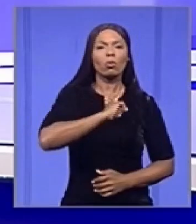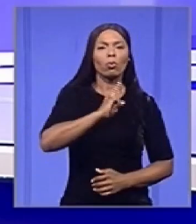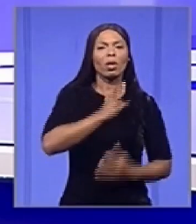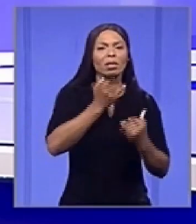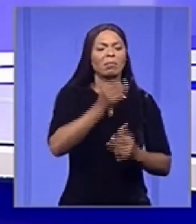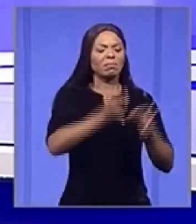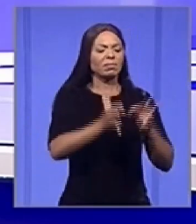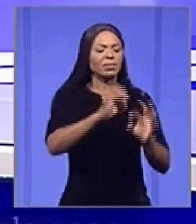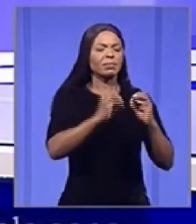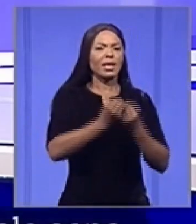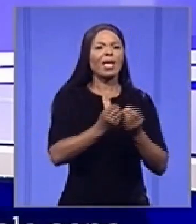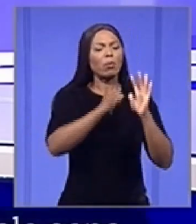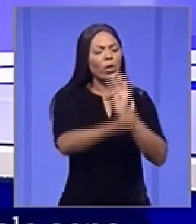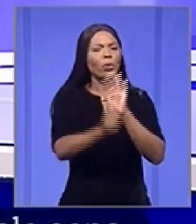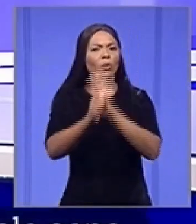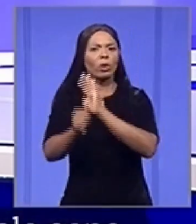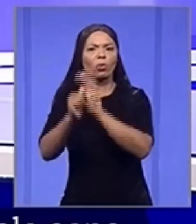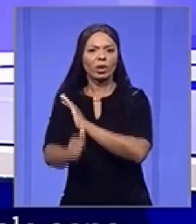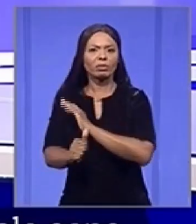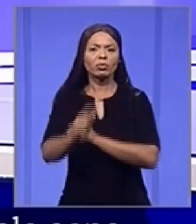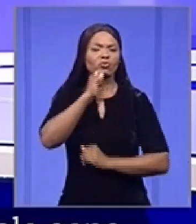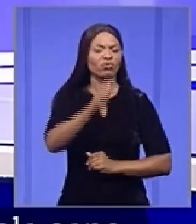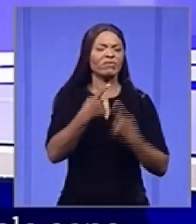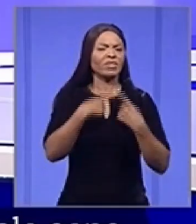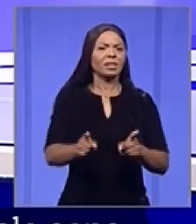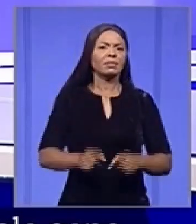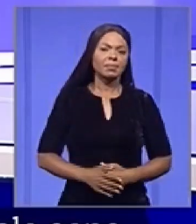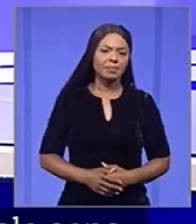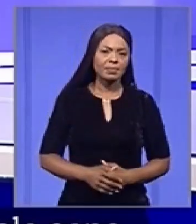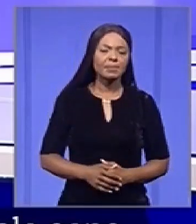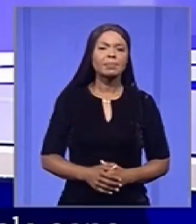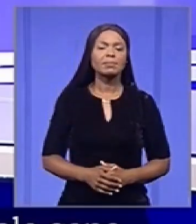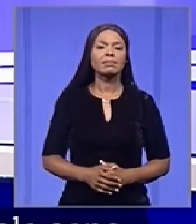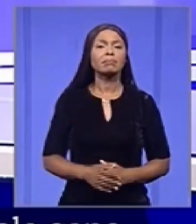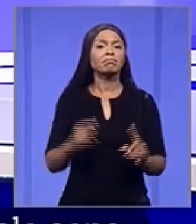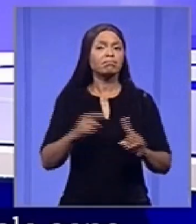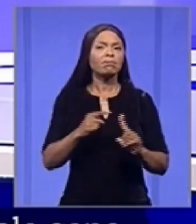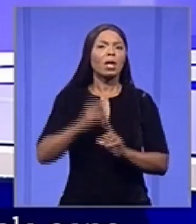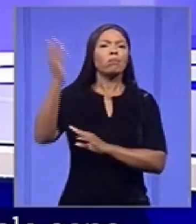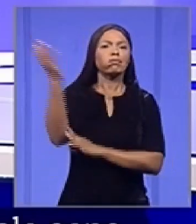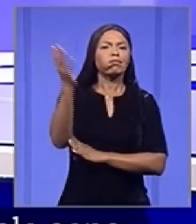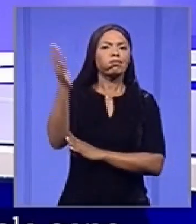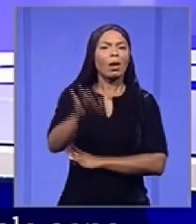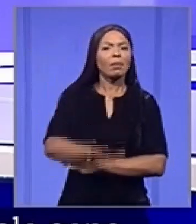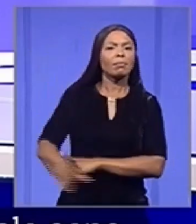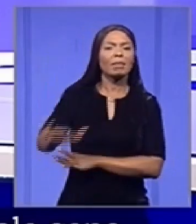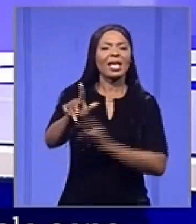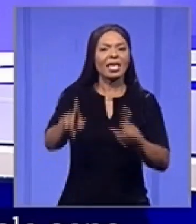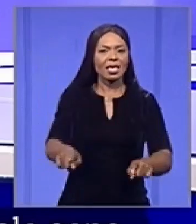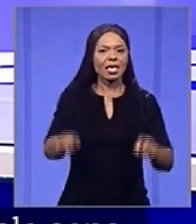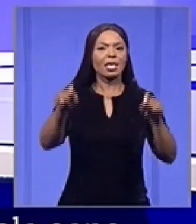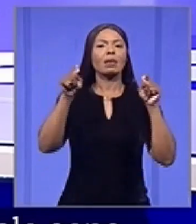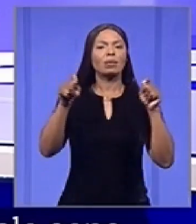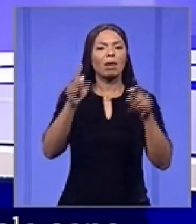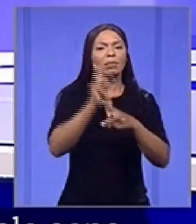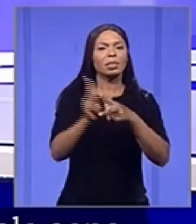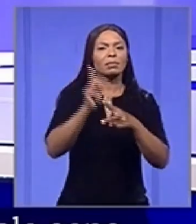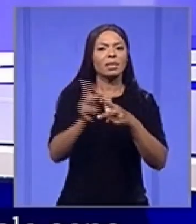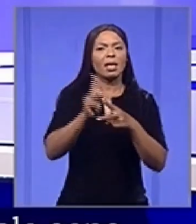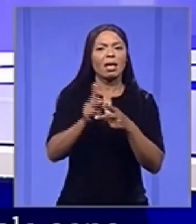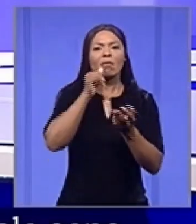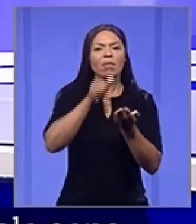ya lona ya beke le beke seo ga se boammaruri. Lekoko le ne le eme bobegakgang ka lefoko kwa Cape Town go ipakanyetsa go tlhoma